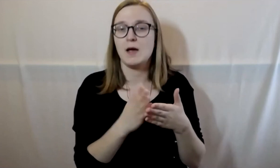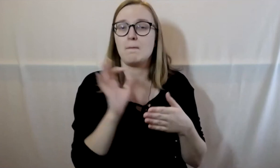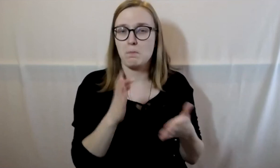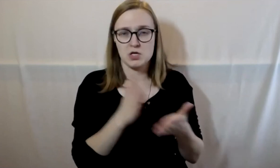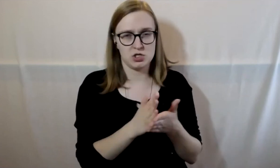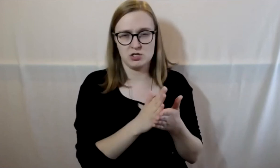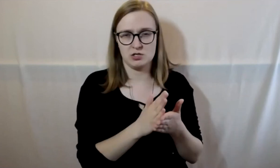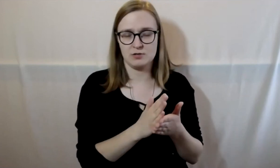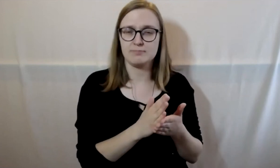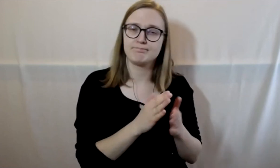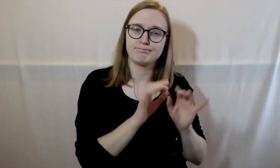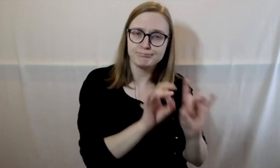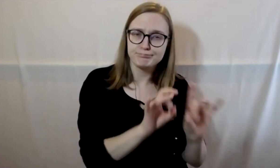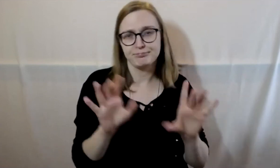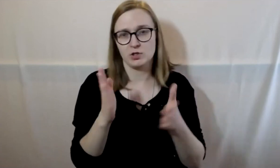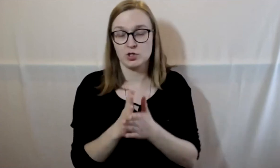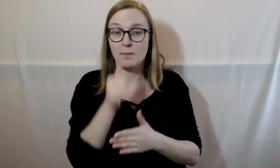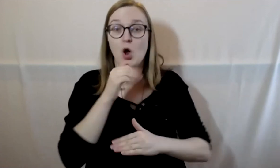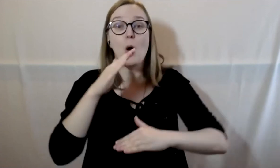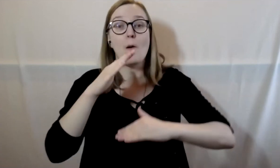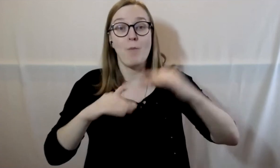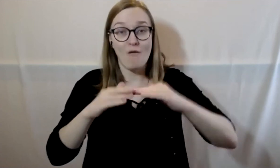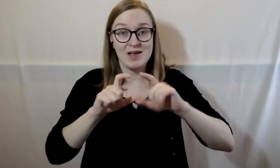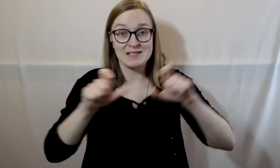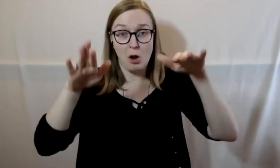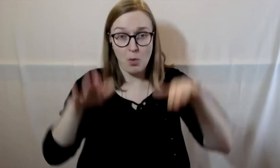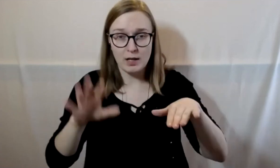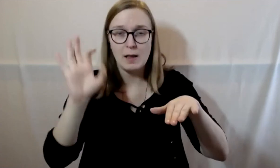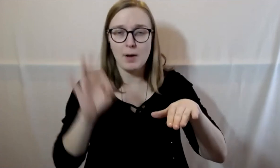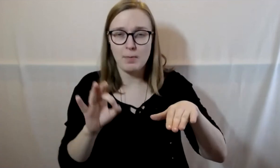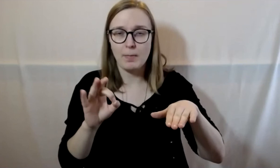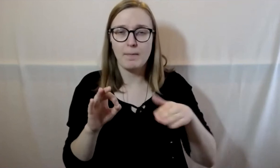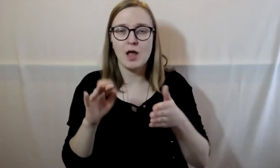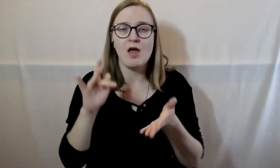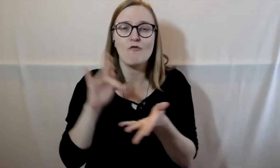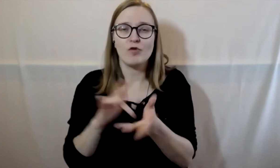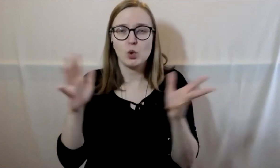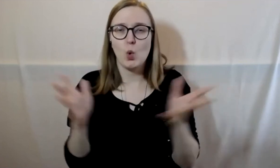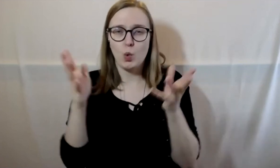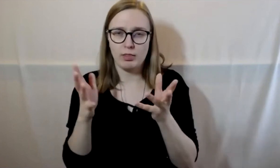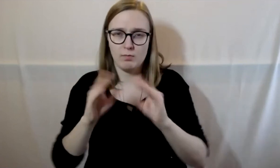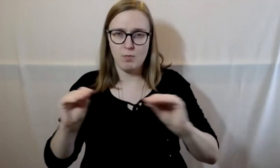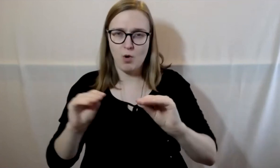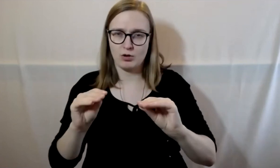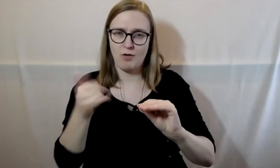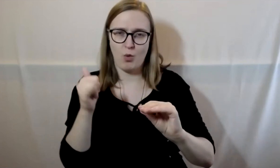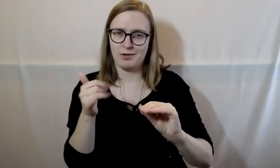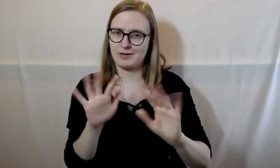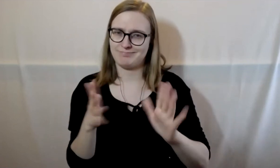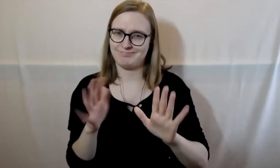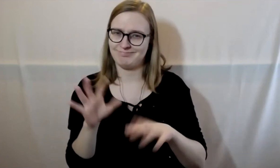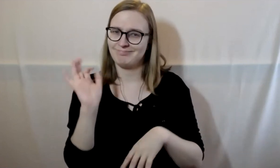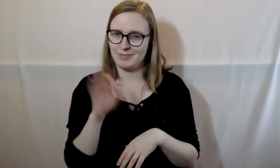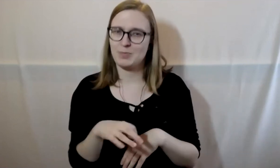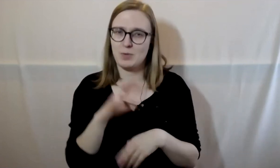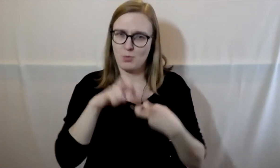because at vocational training institutions, the quality of education, of teaching is not enough.